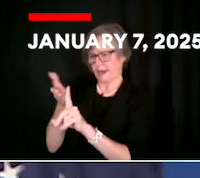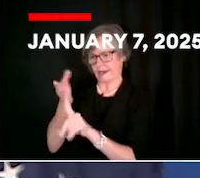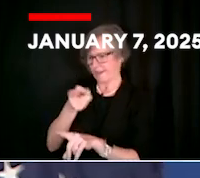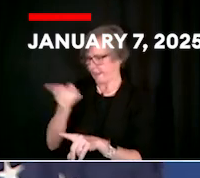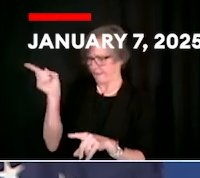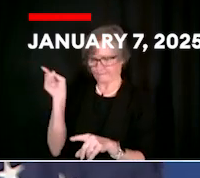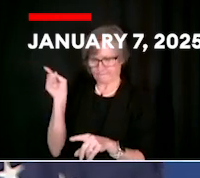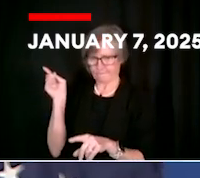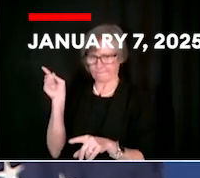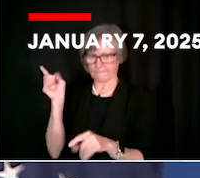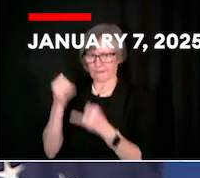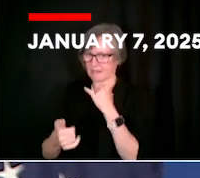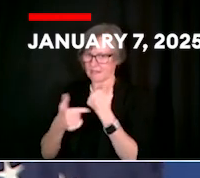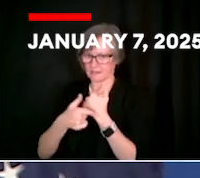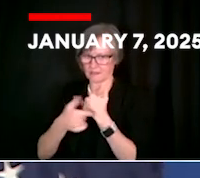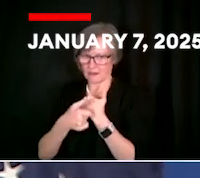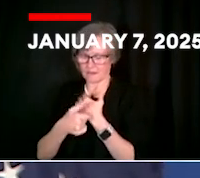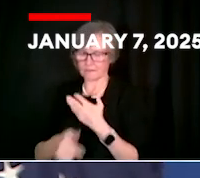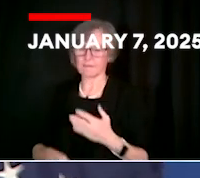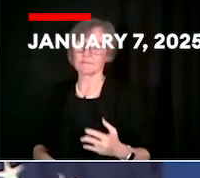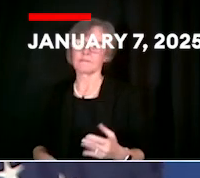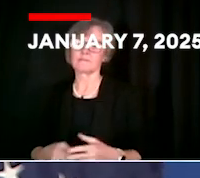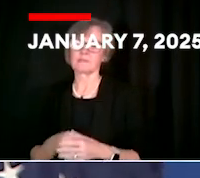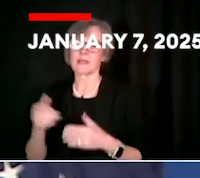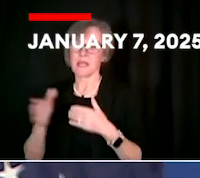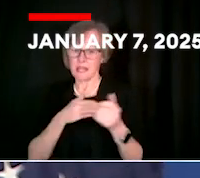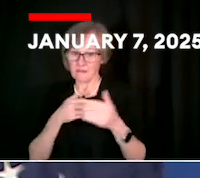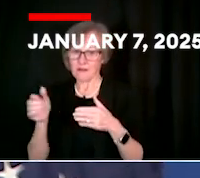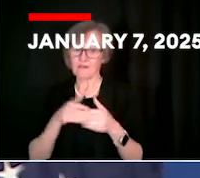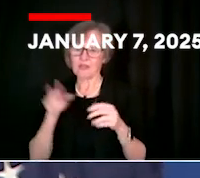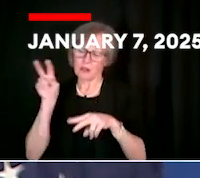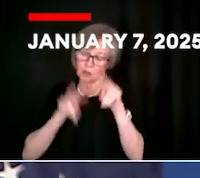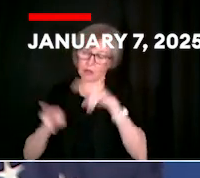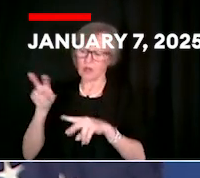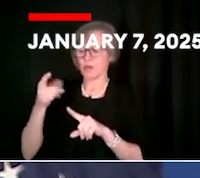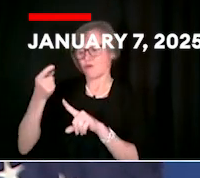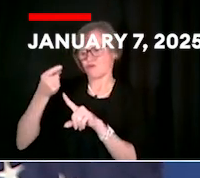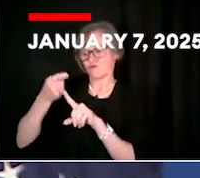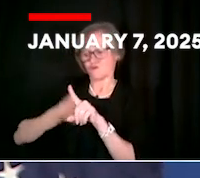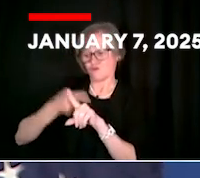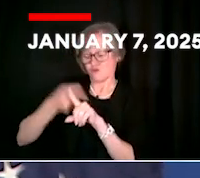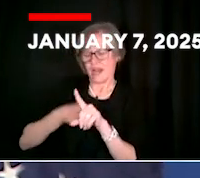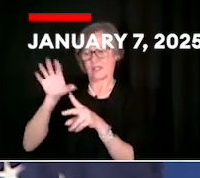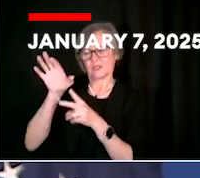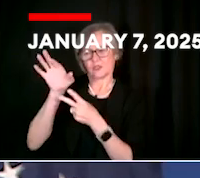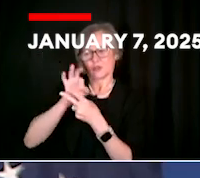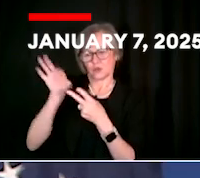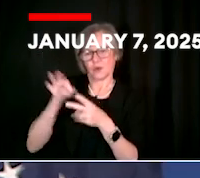the last time. And even if they do look at ranked choice voting, it won't impact